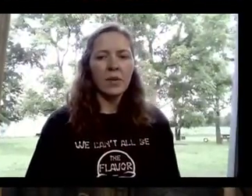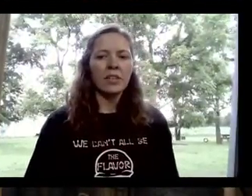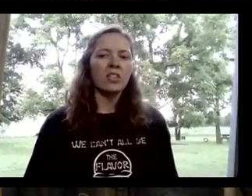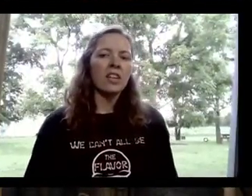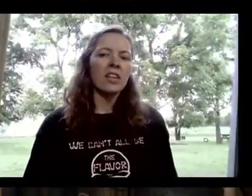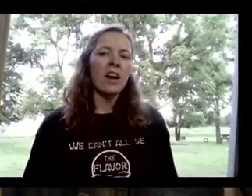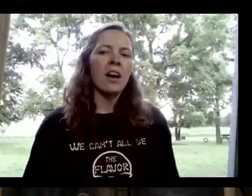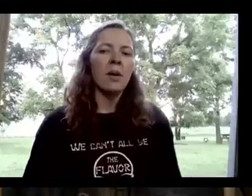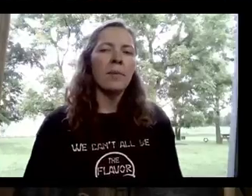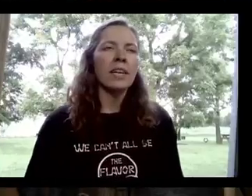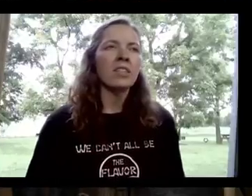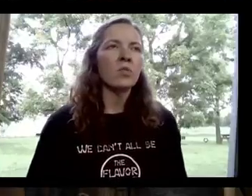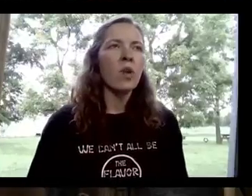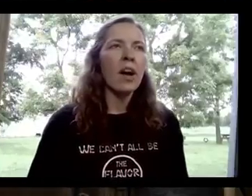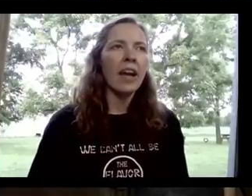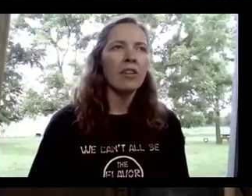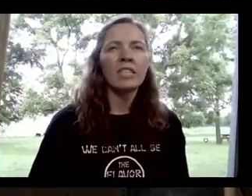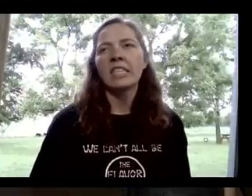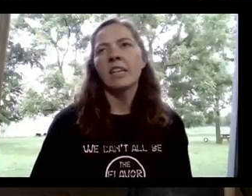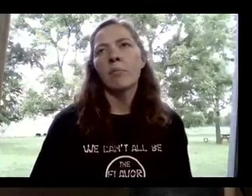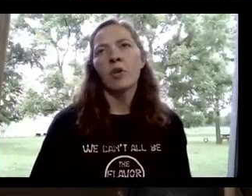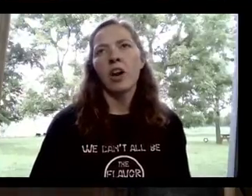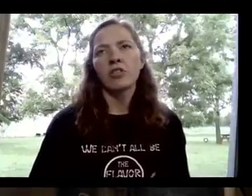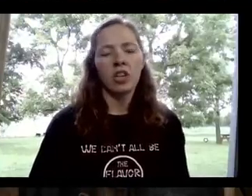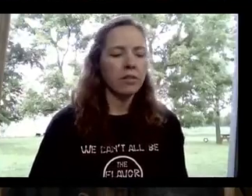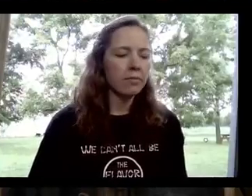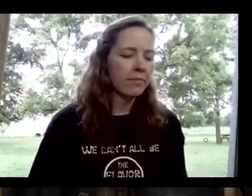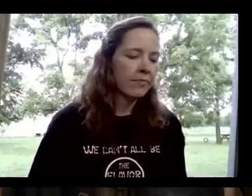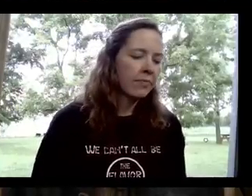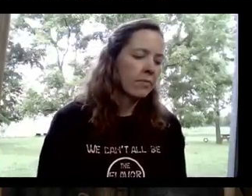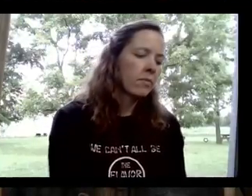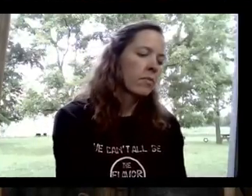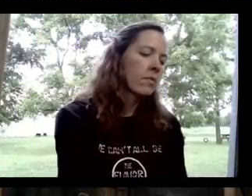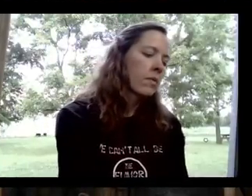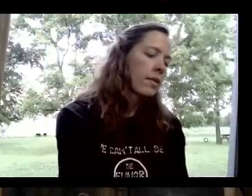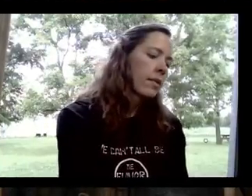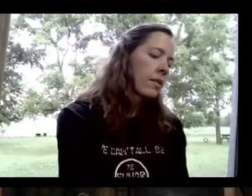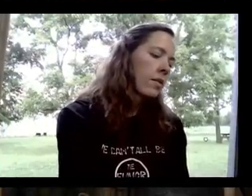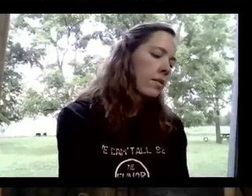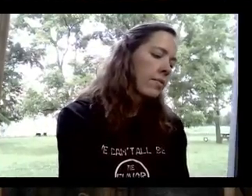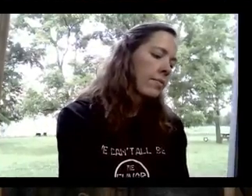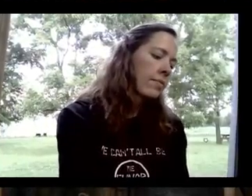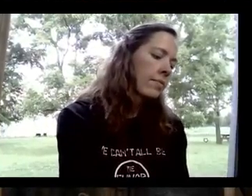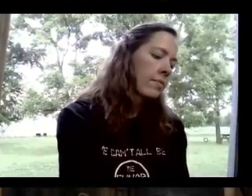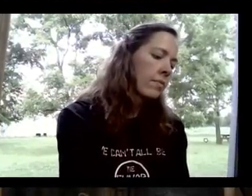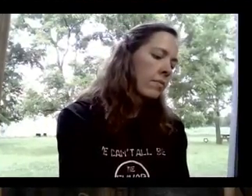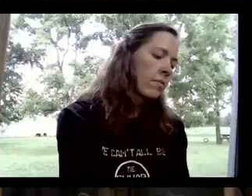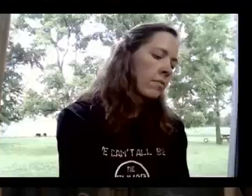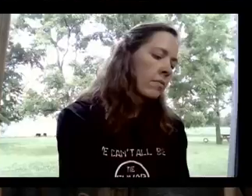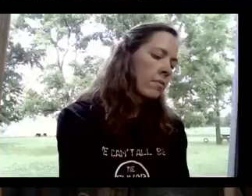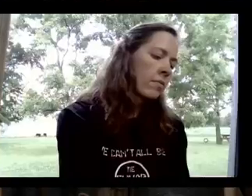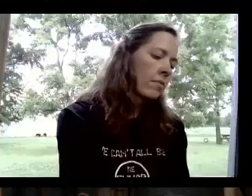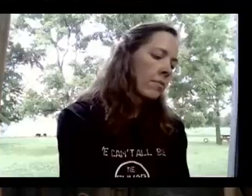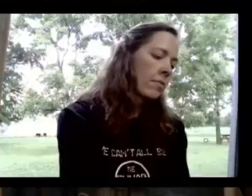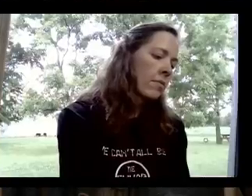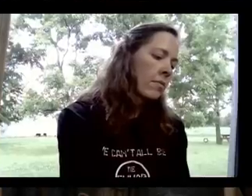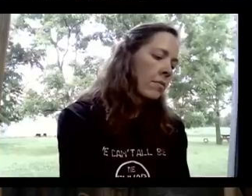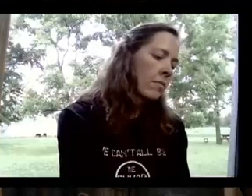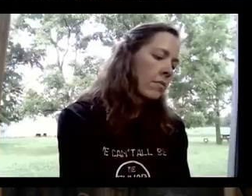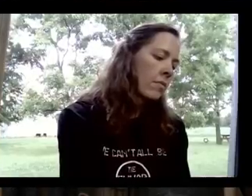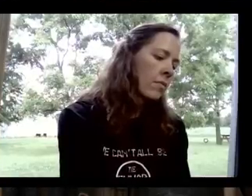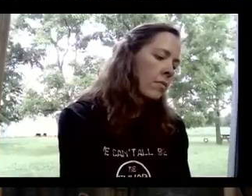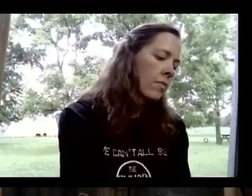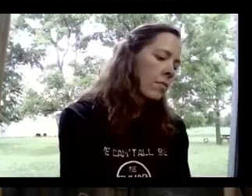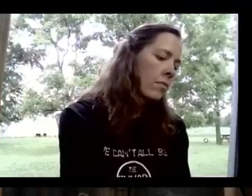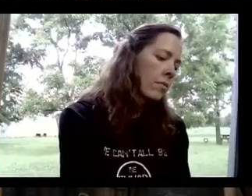There was a question, is wrought iron still in production? Wrought iron is no longer in production.